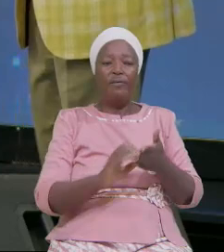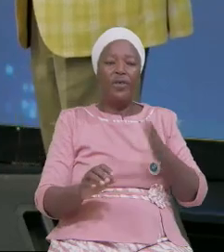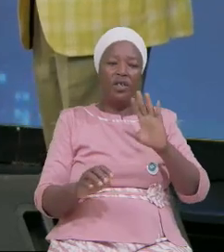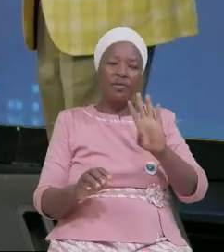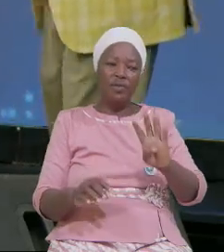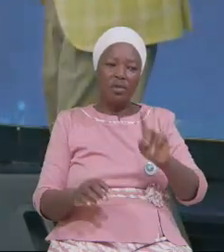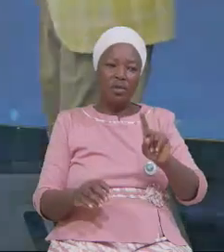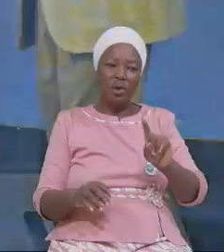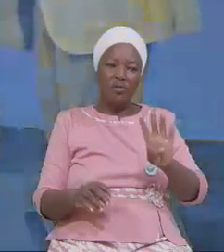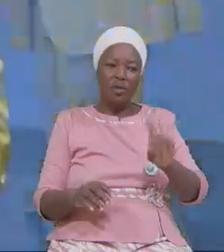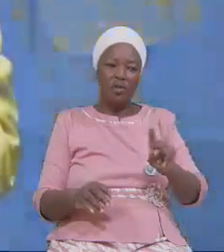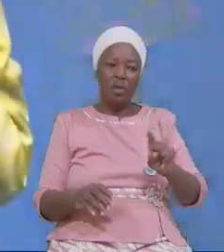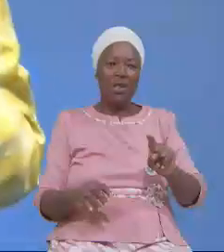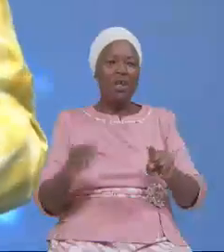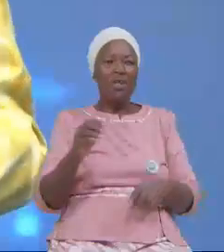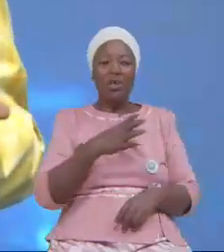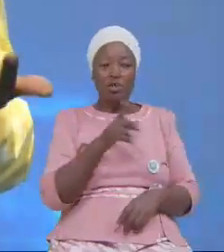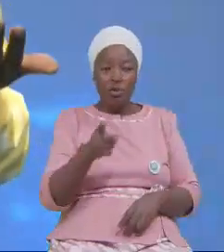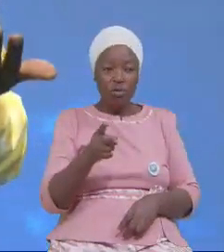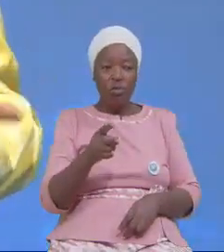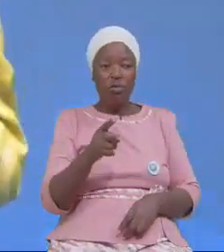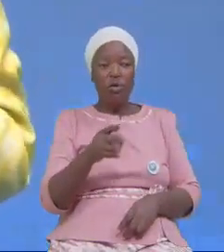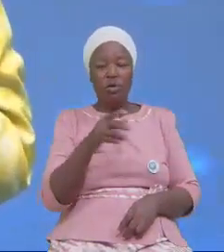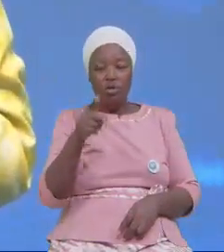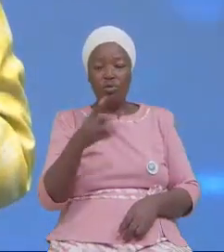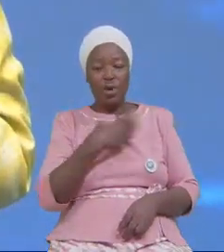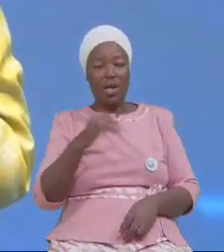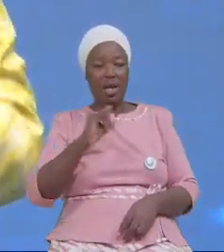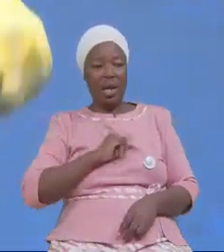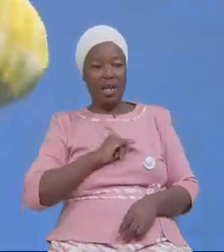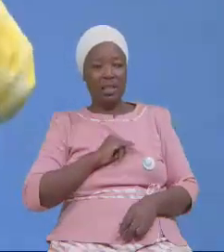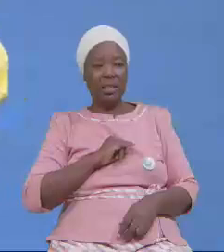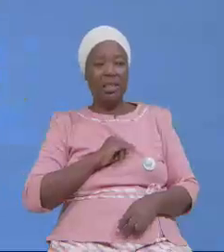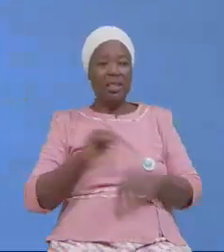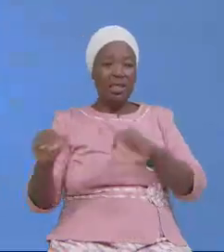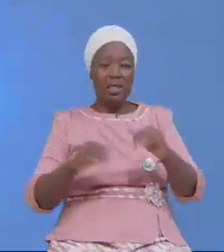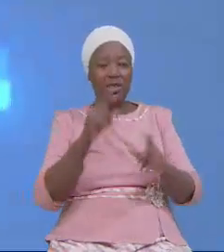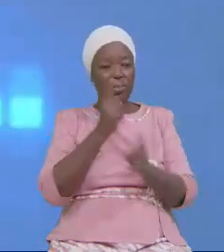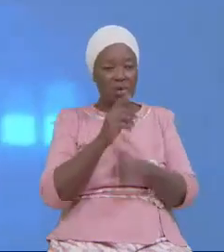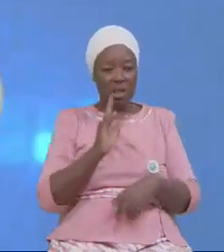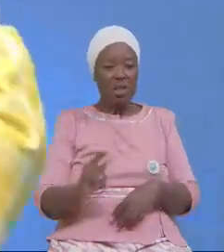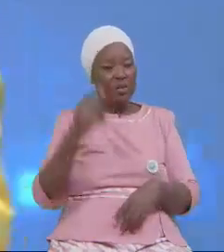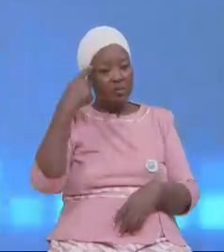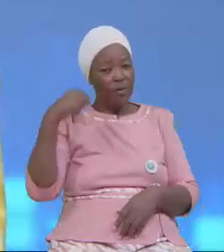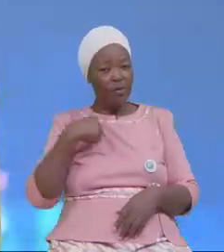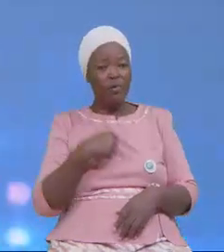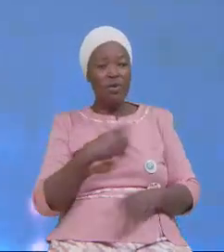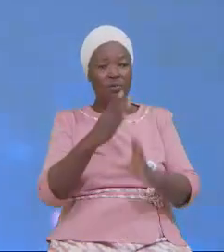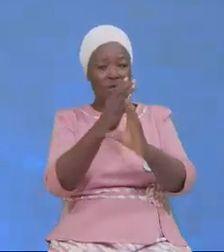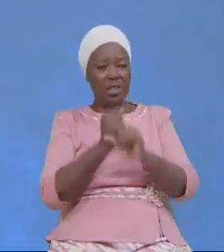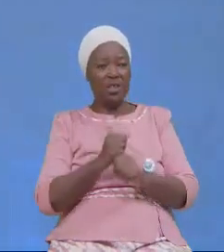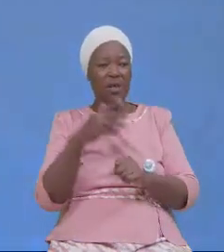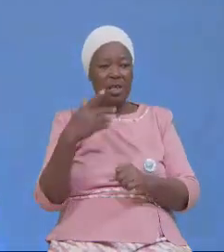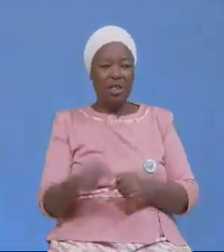Verse 41, you and I, indeed justly, for we received the